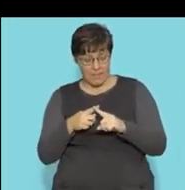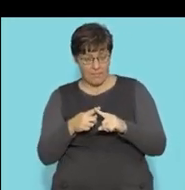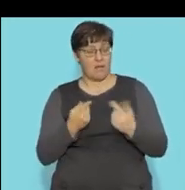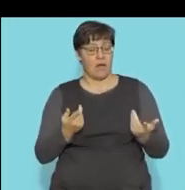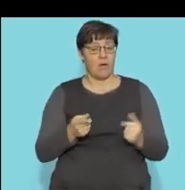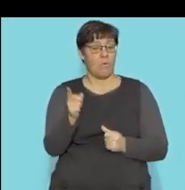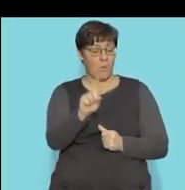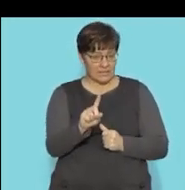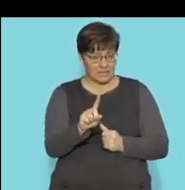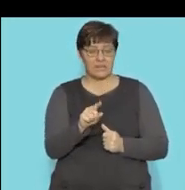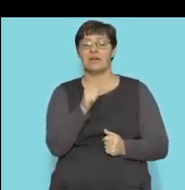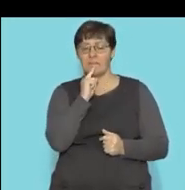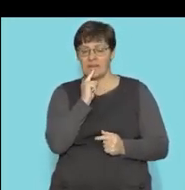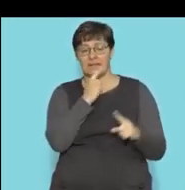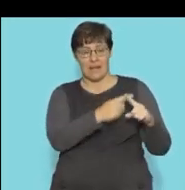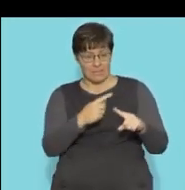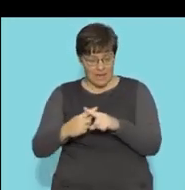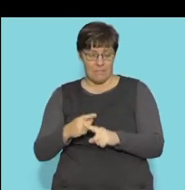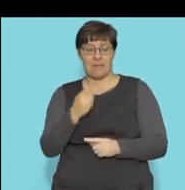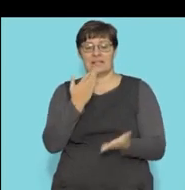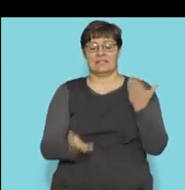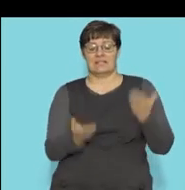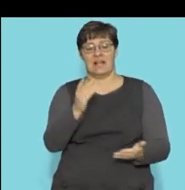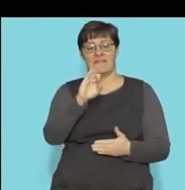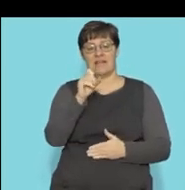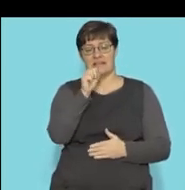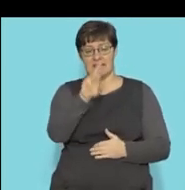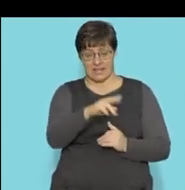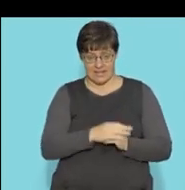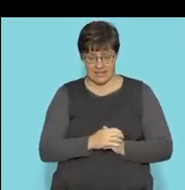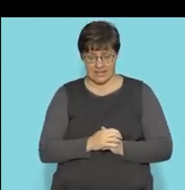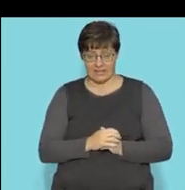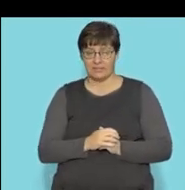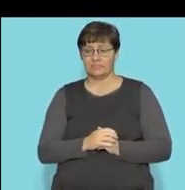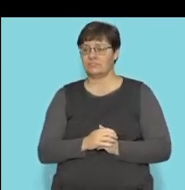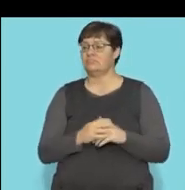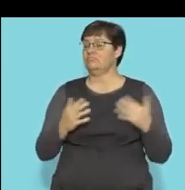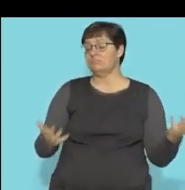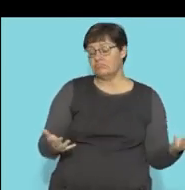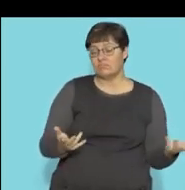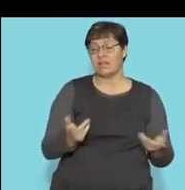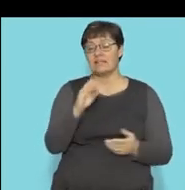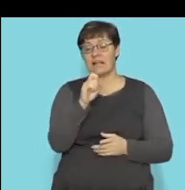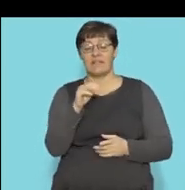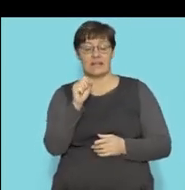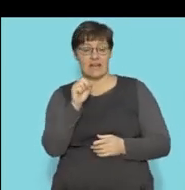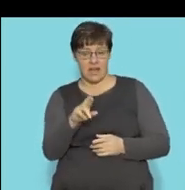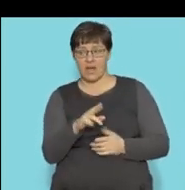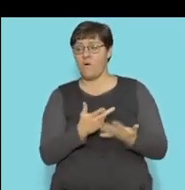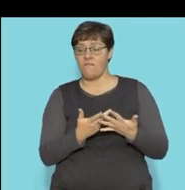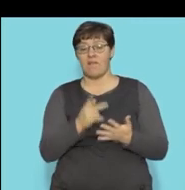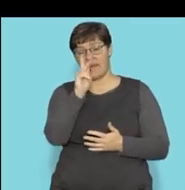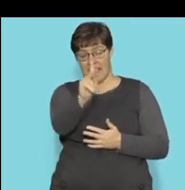is known as the scale factor. And we often refer to this as the scale factor of